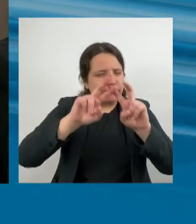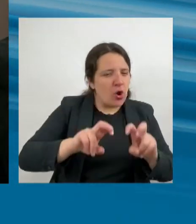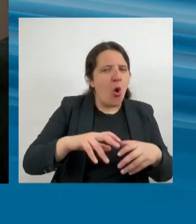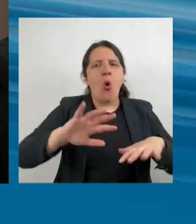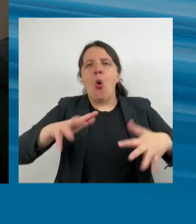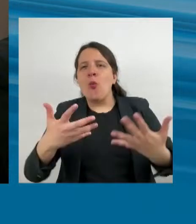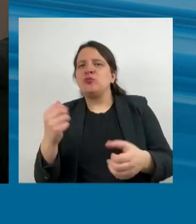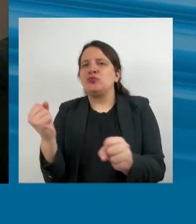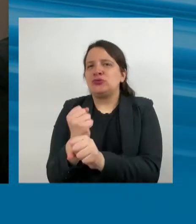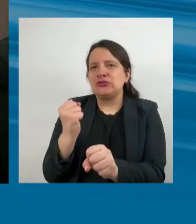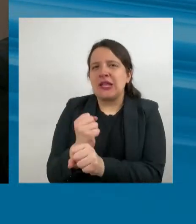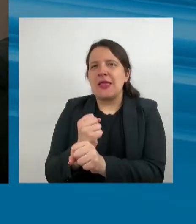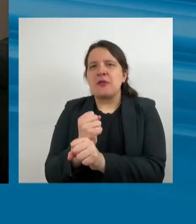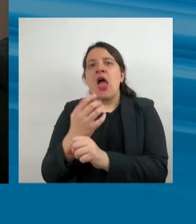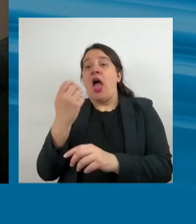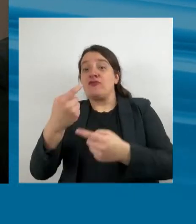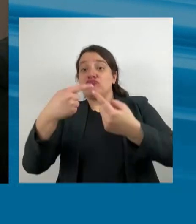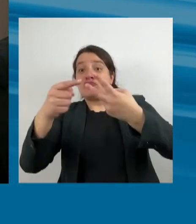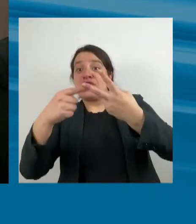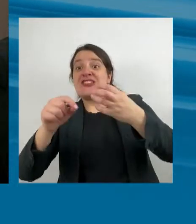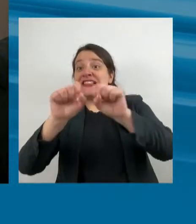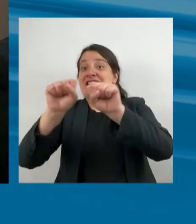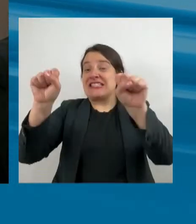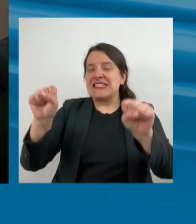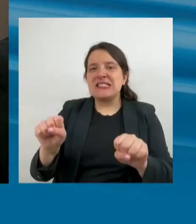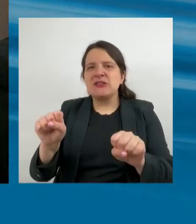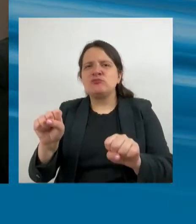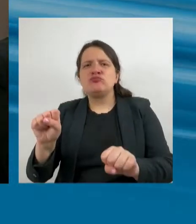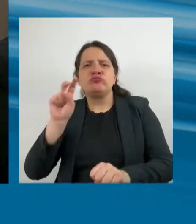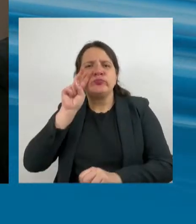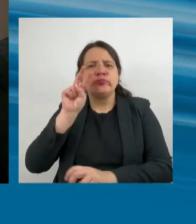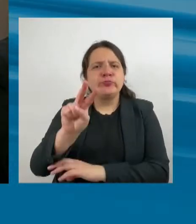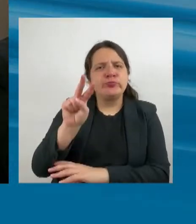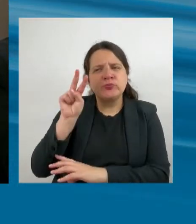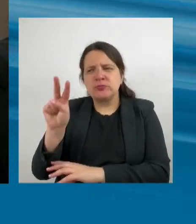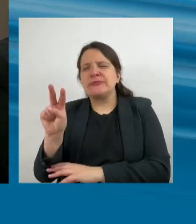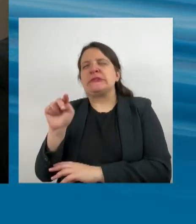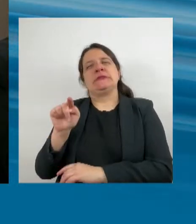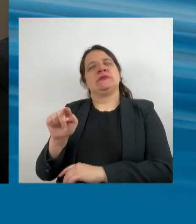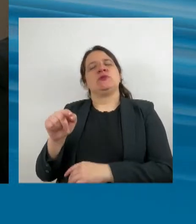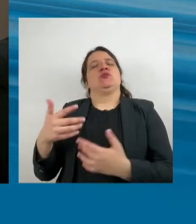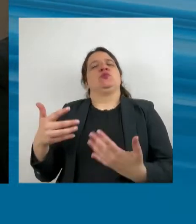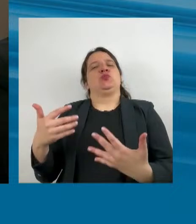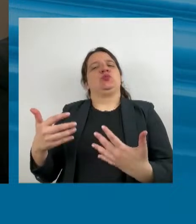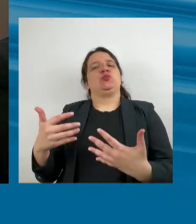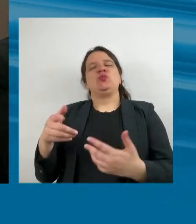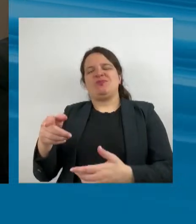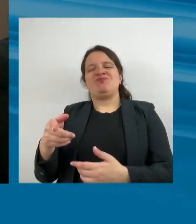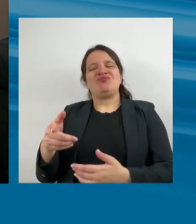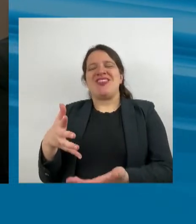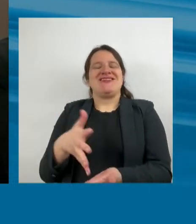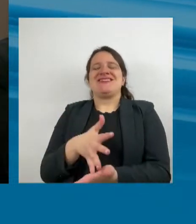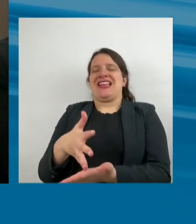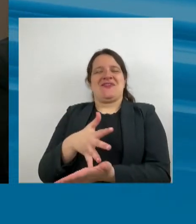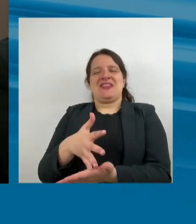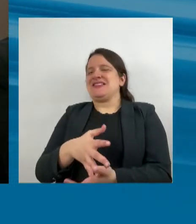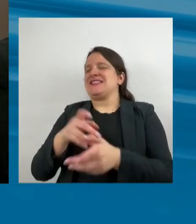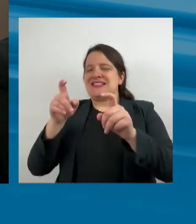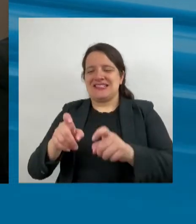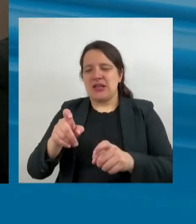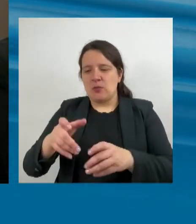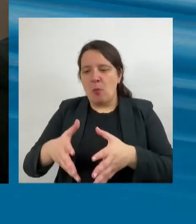mechanisms, the existing approaches, and see how we can be more efficient and effective in setting in